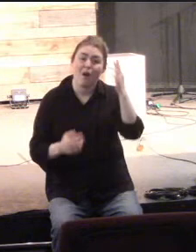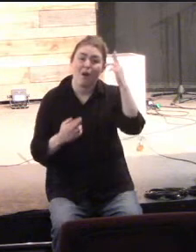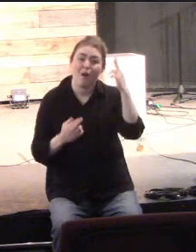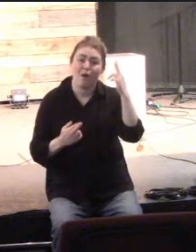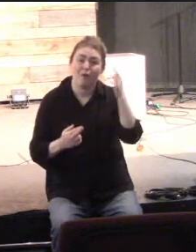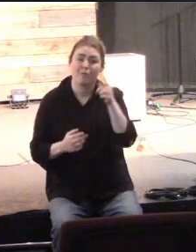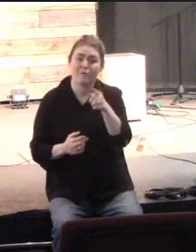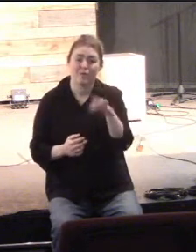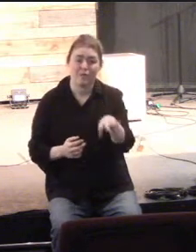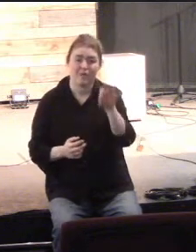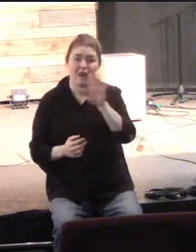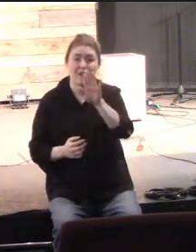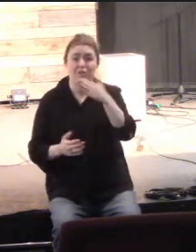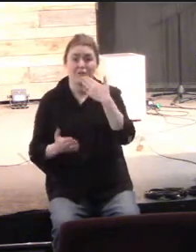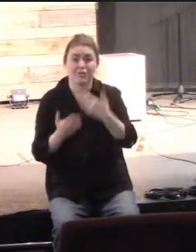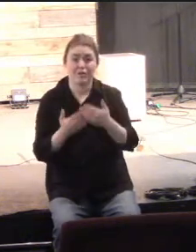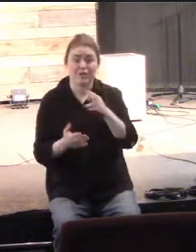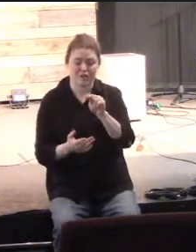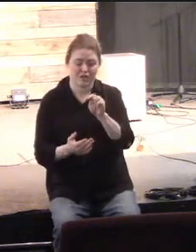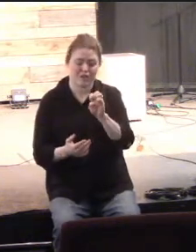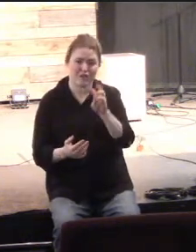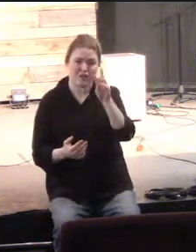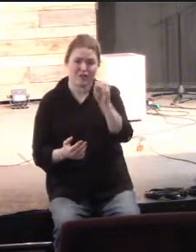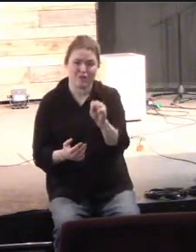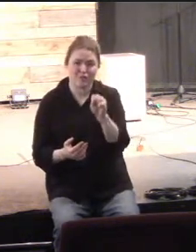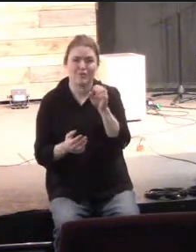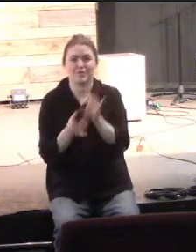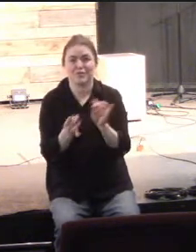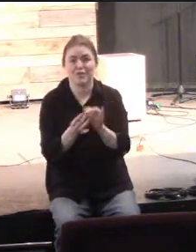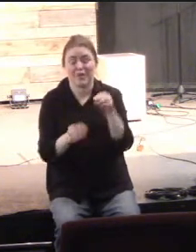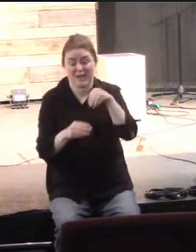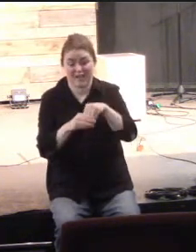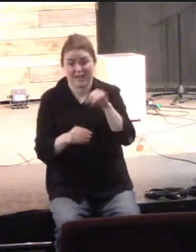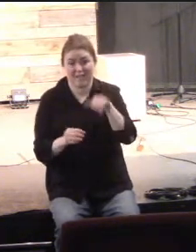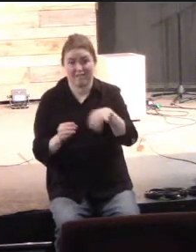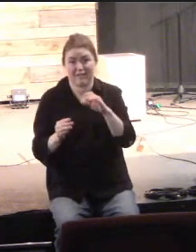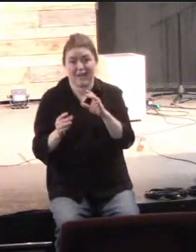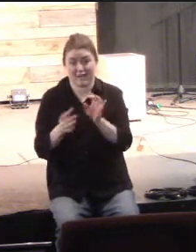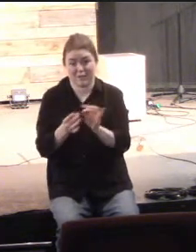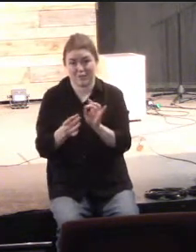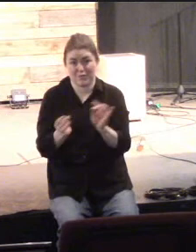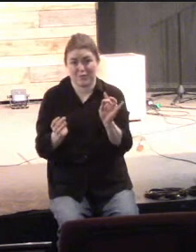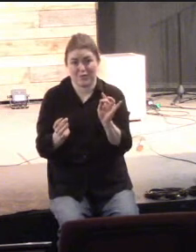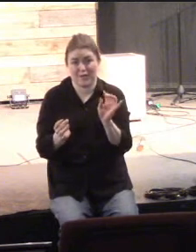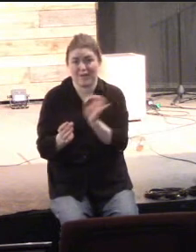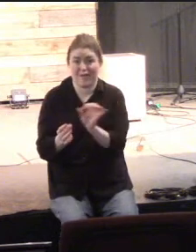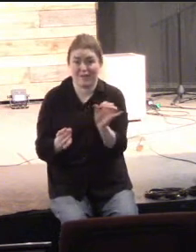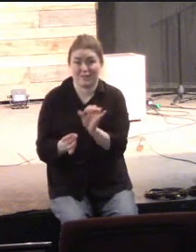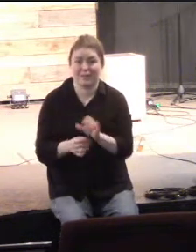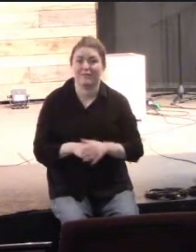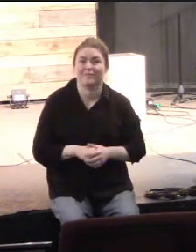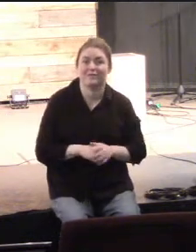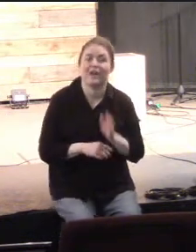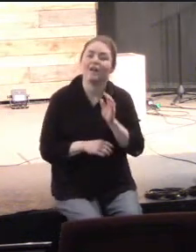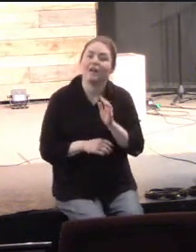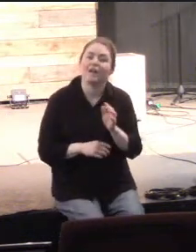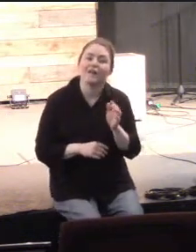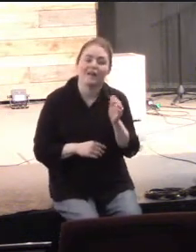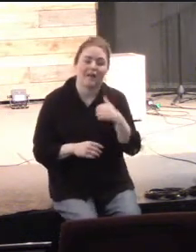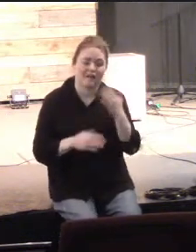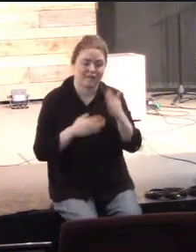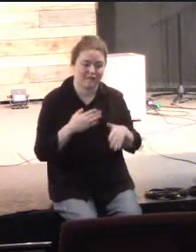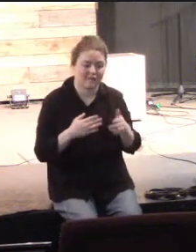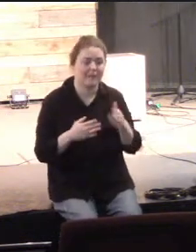find your good news story in this as well. And well, without any further ado, I want to go to God in prayer. Amen. Let's